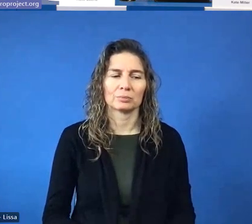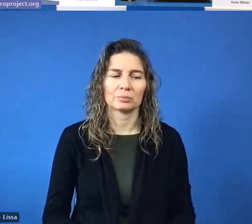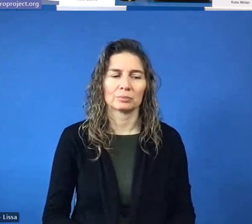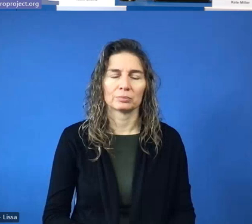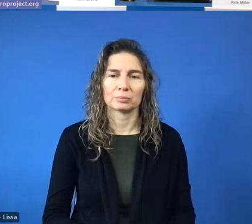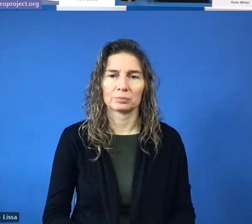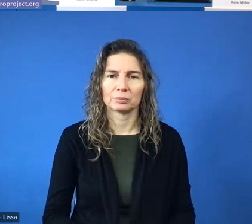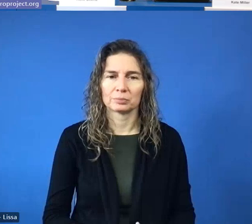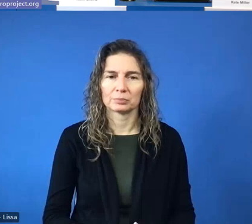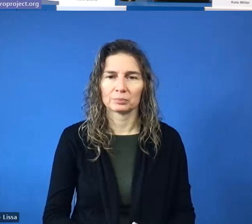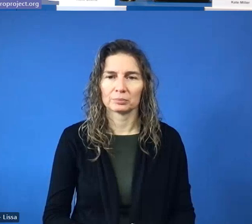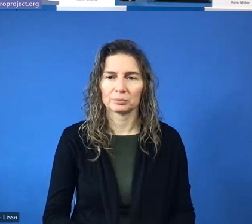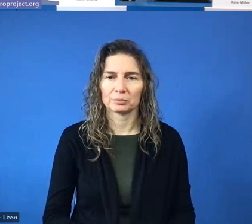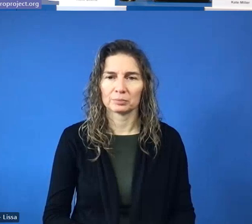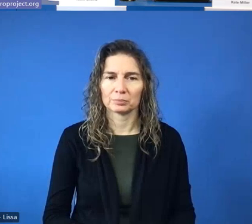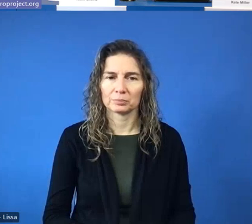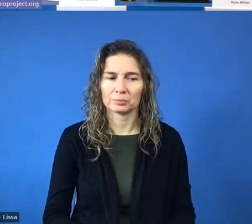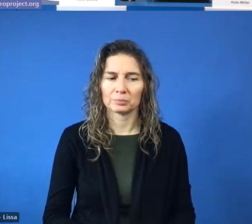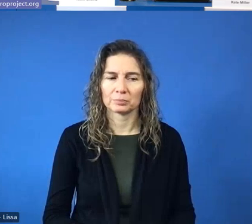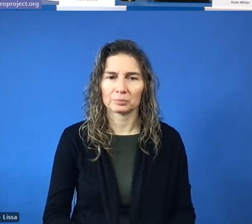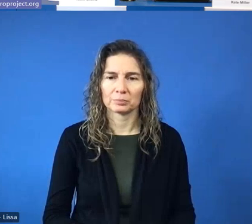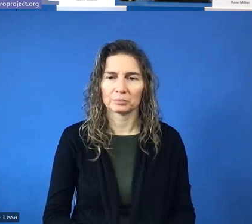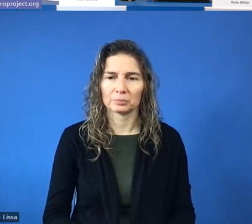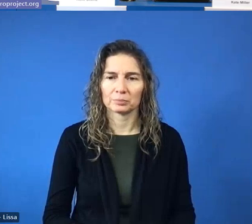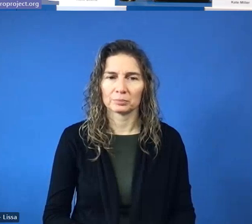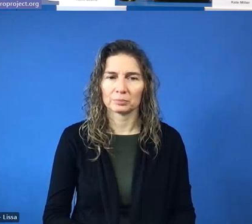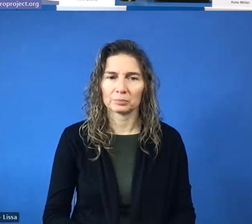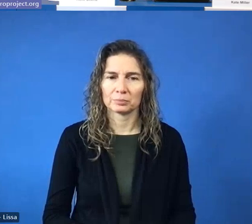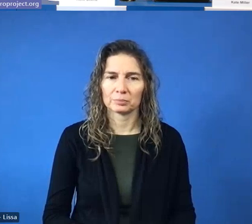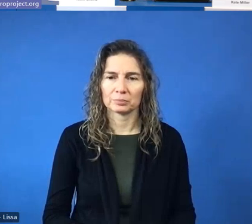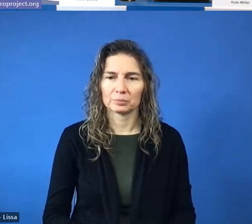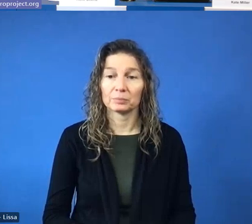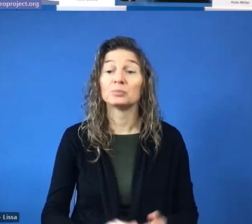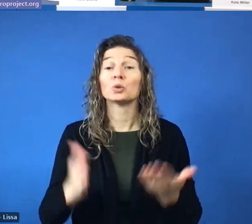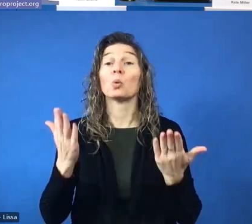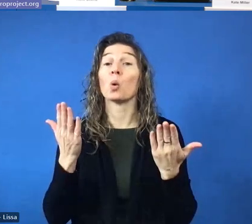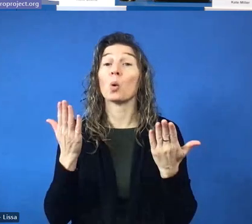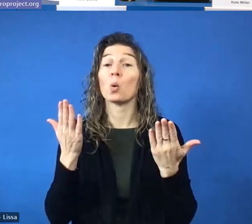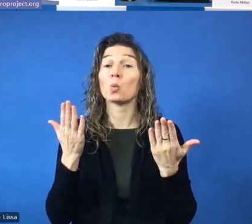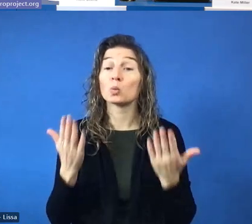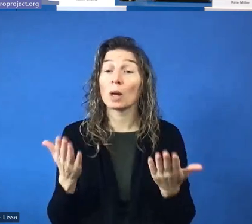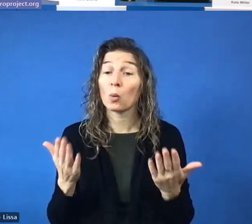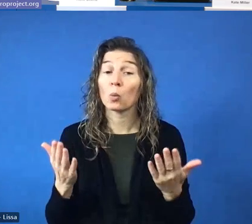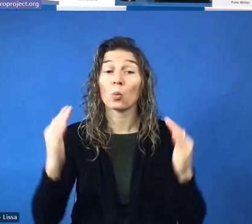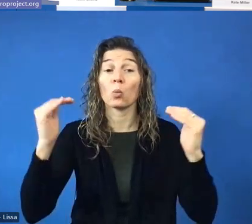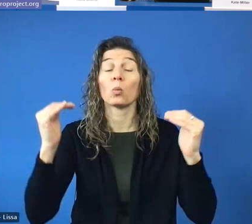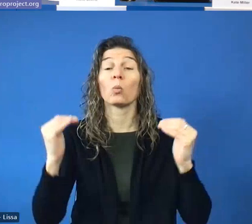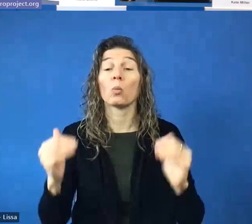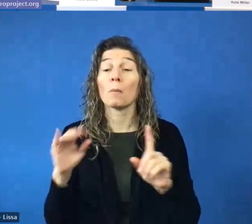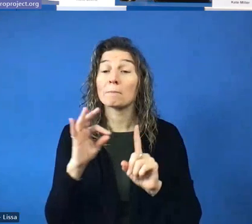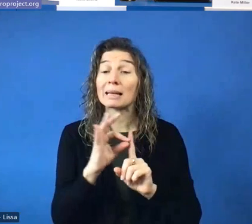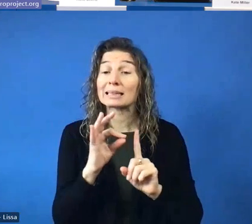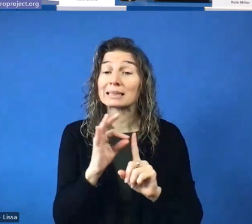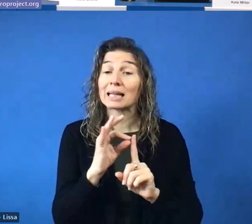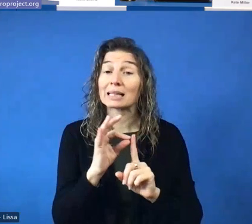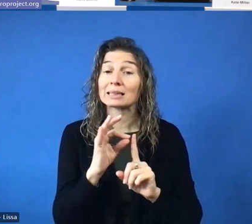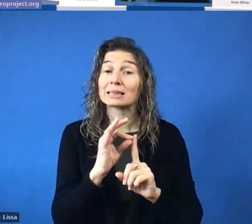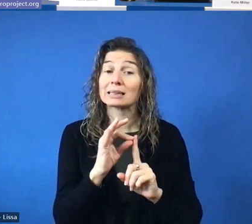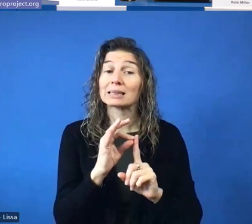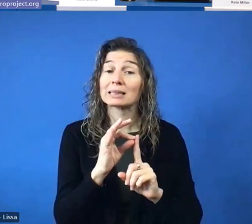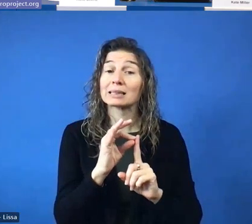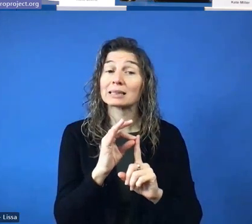And with this, I would like to hand over from Pakistan to India. So the first presenter from